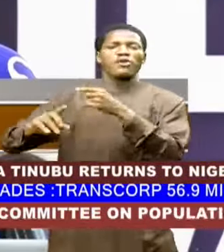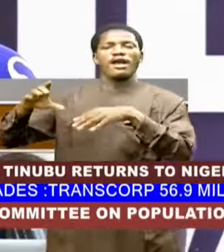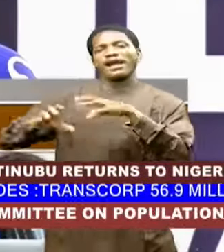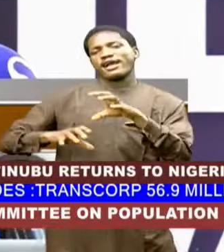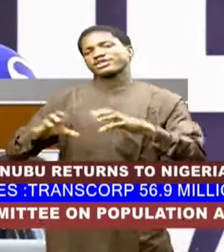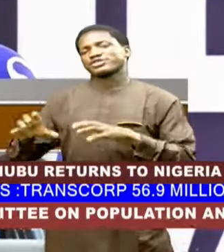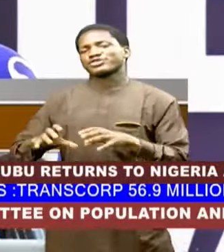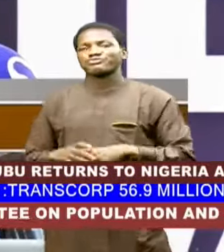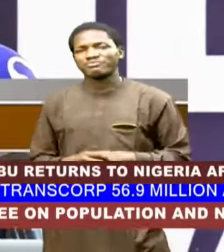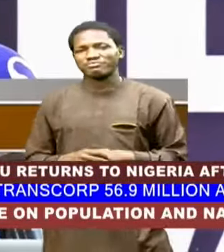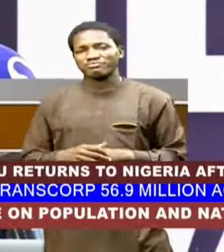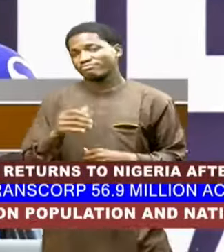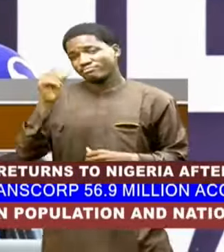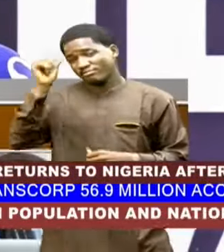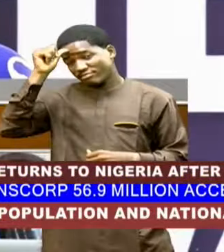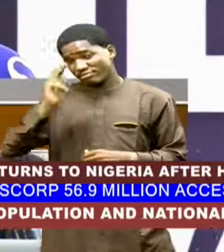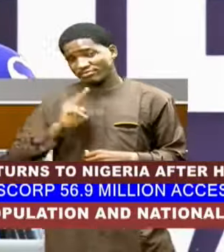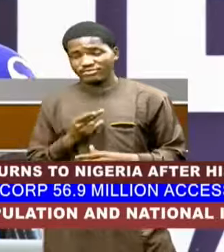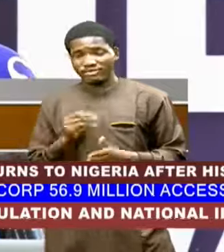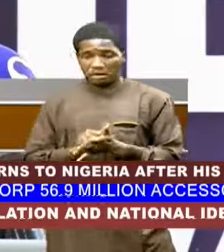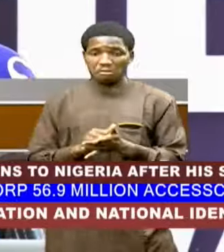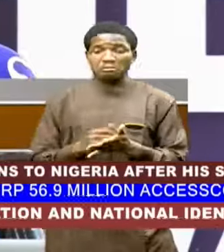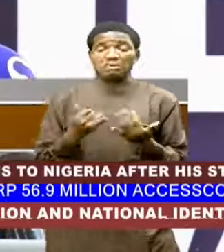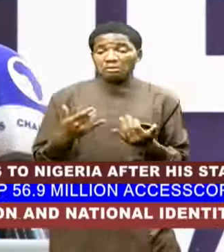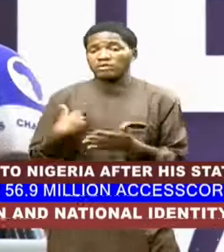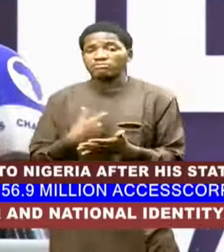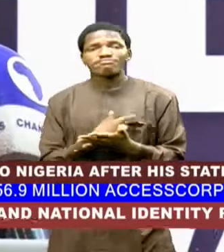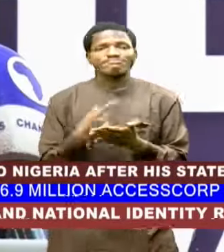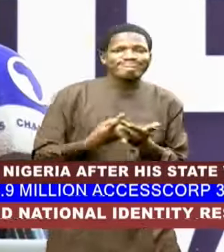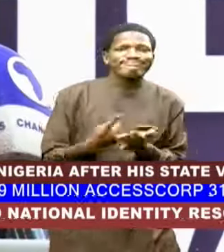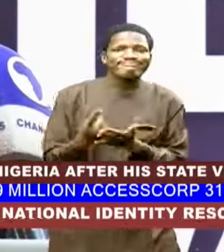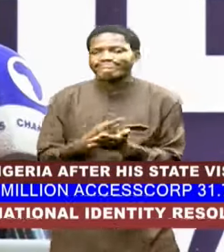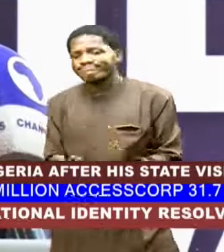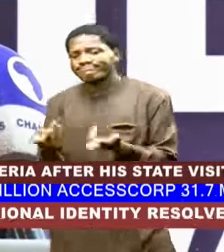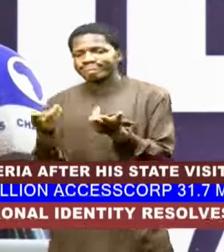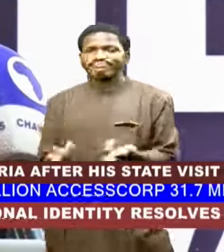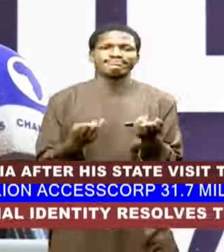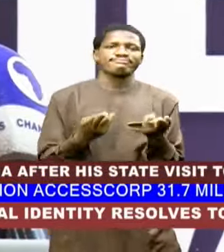we deliberate, even as we bring forth recommendations on behalf of young